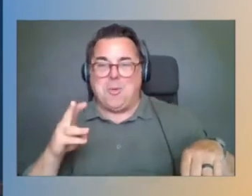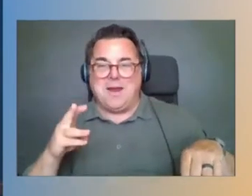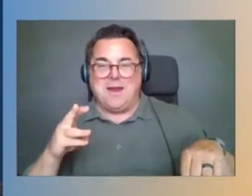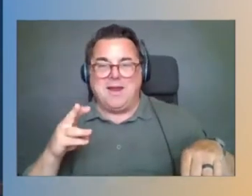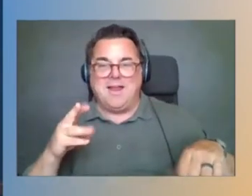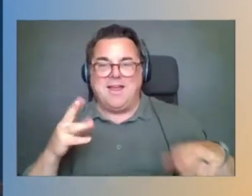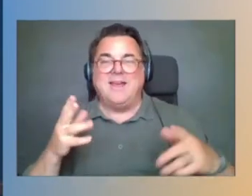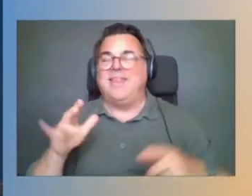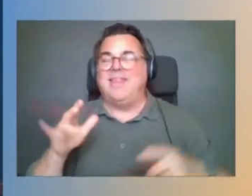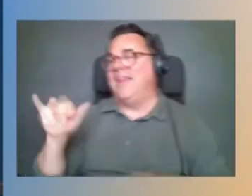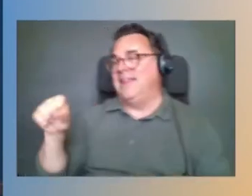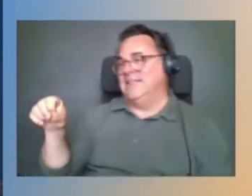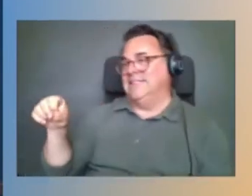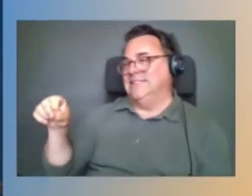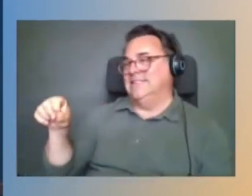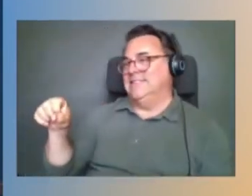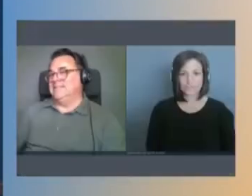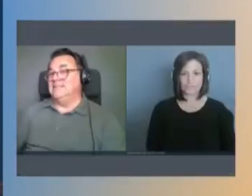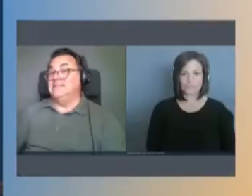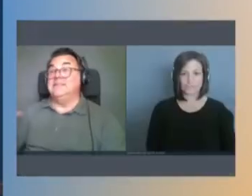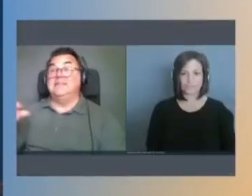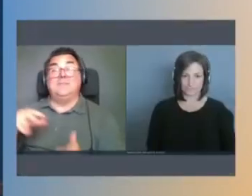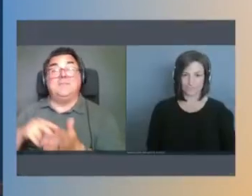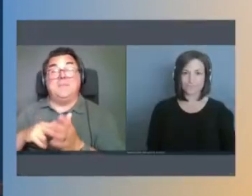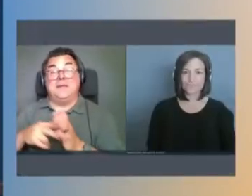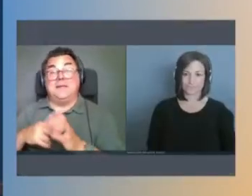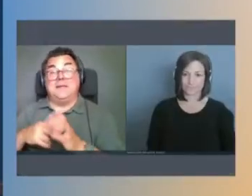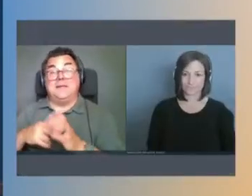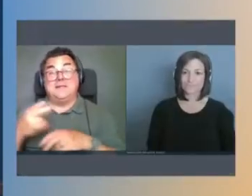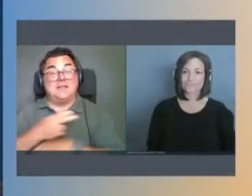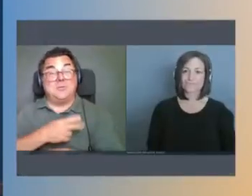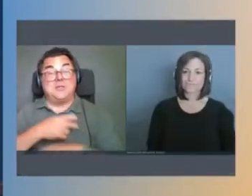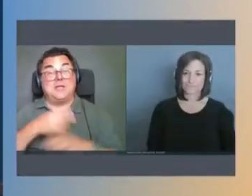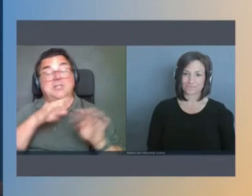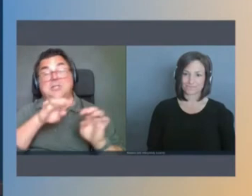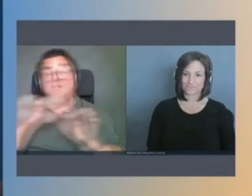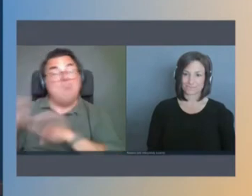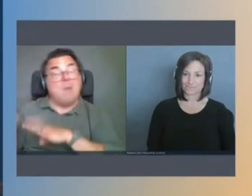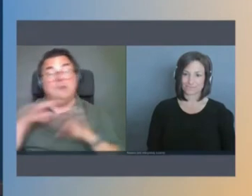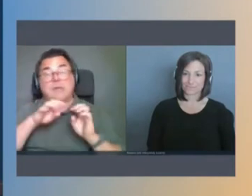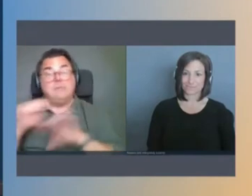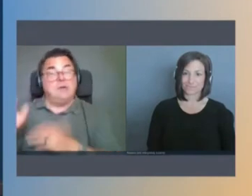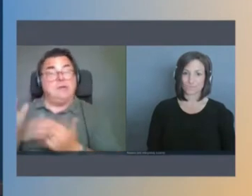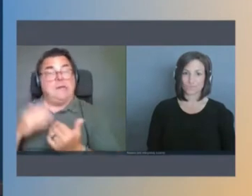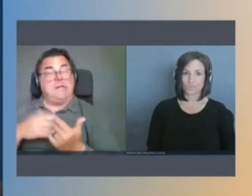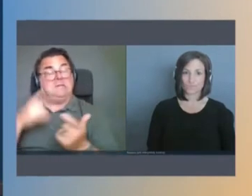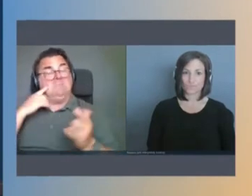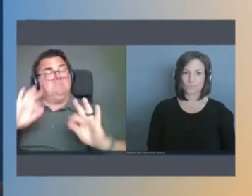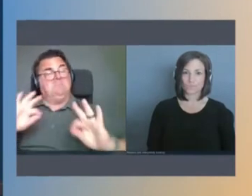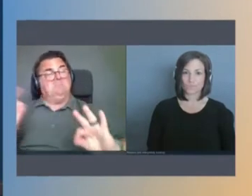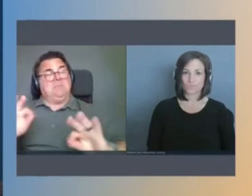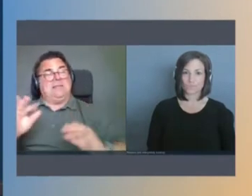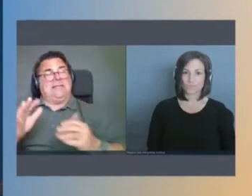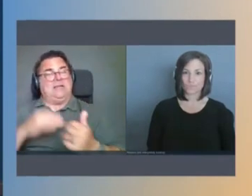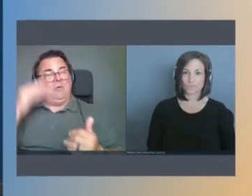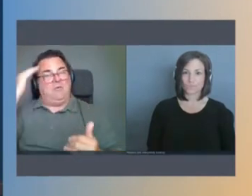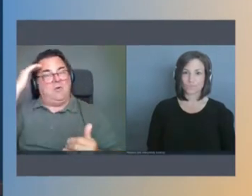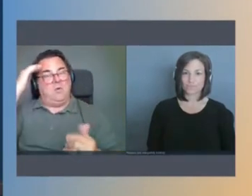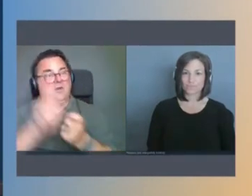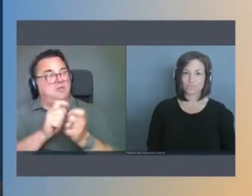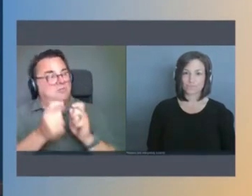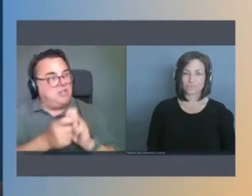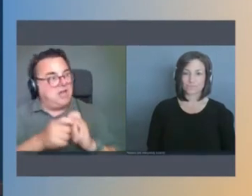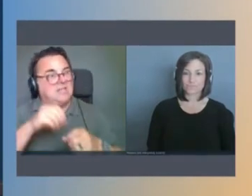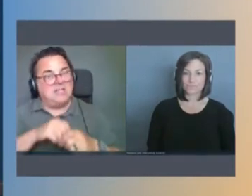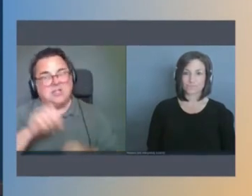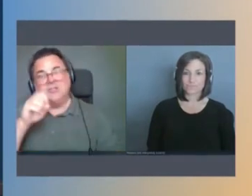Yep, absolutely. And that way customers can just migrate their workloads without even having to worry about changing their AMIs or